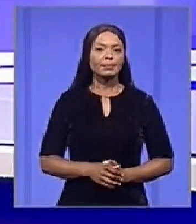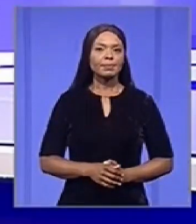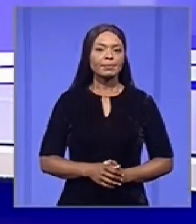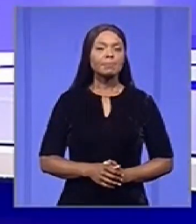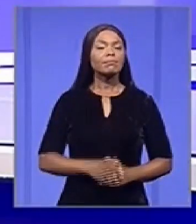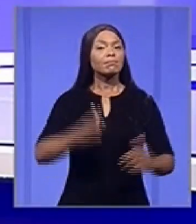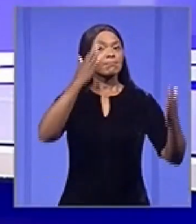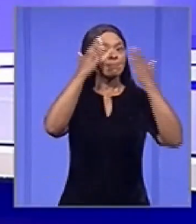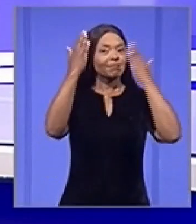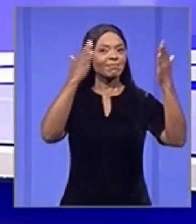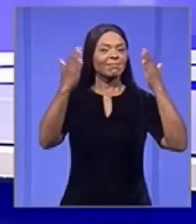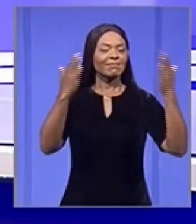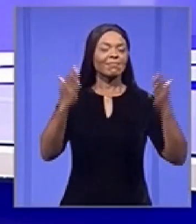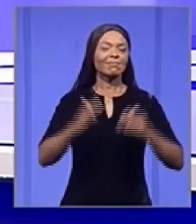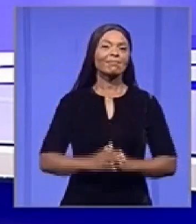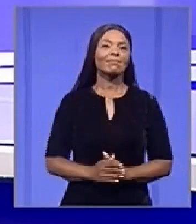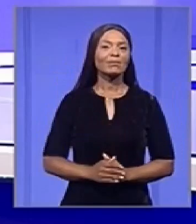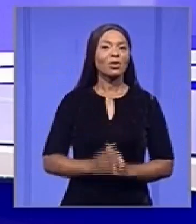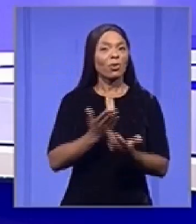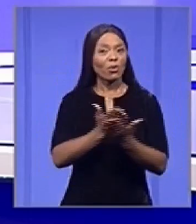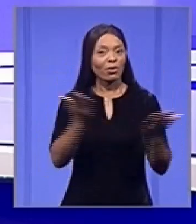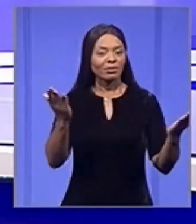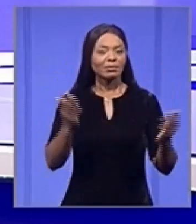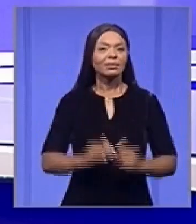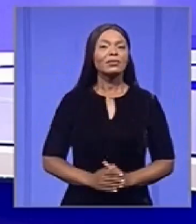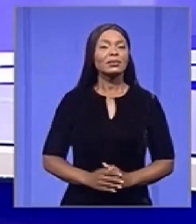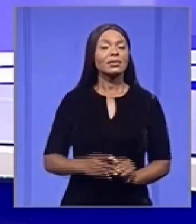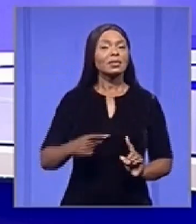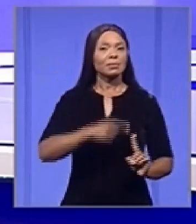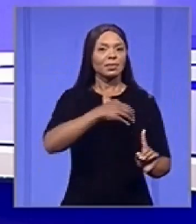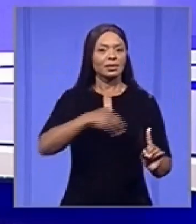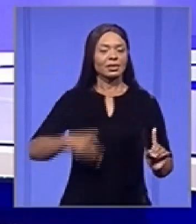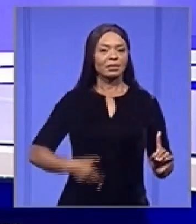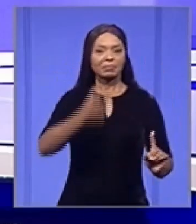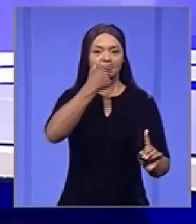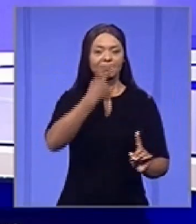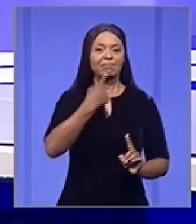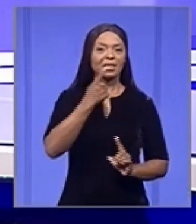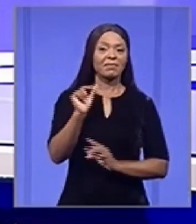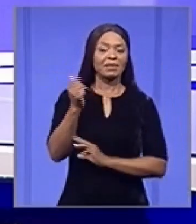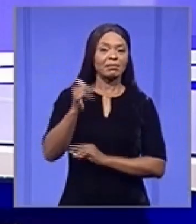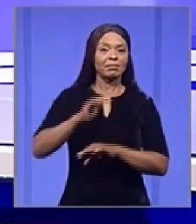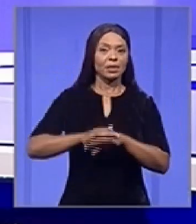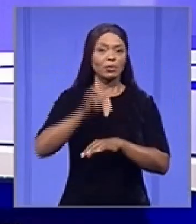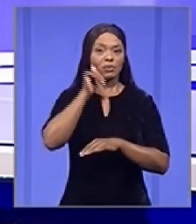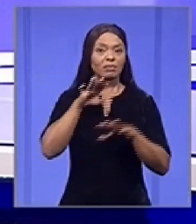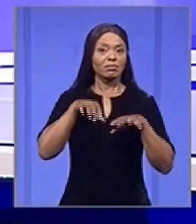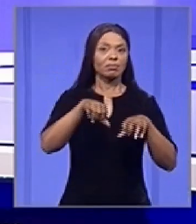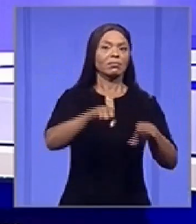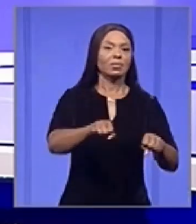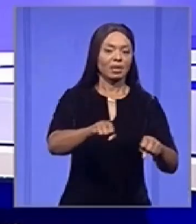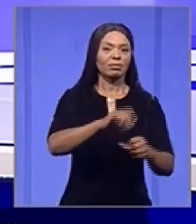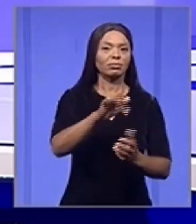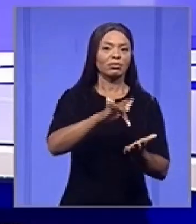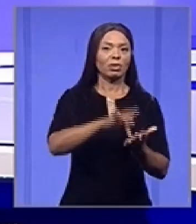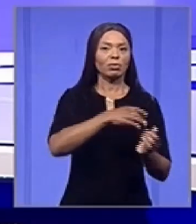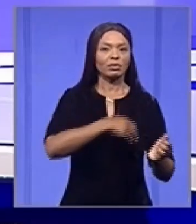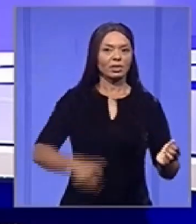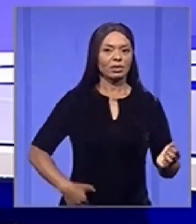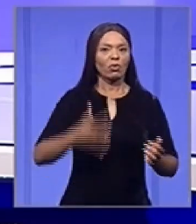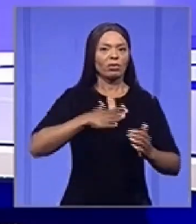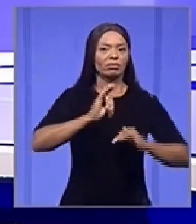Madume ba gaetsho. Moporesidente Cyril Ramaphosa a re paka ya gagwe ya ntlha e ne le go aga sešwa ditheo tsa puso ka nako ya